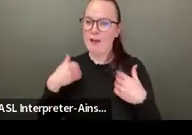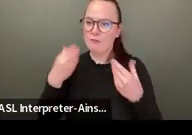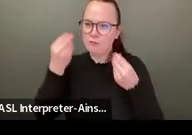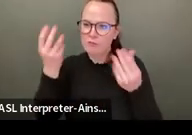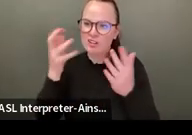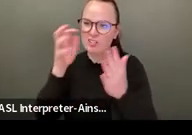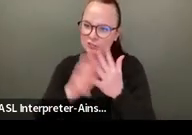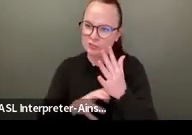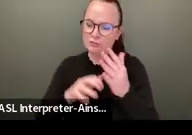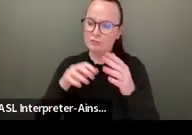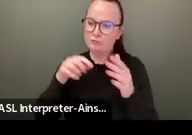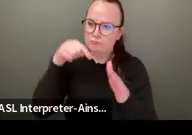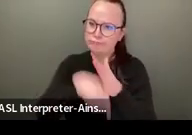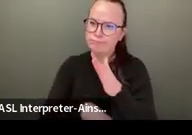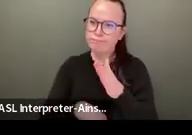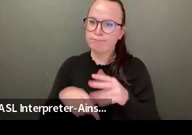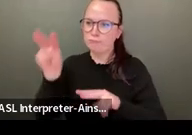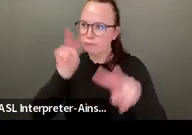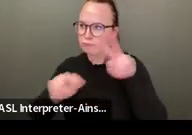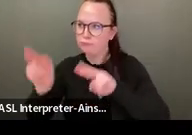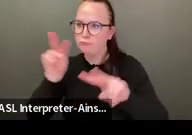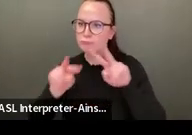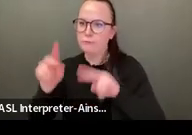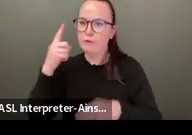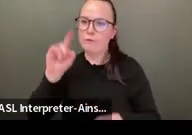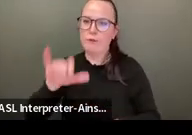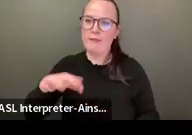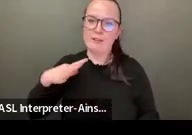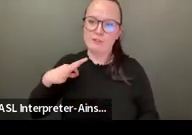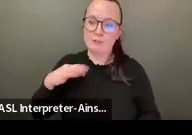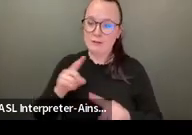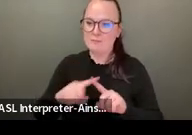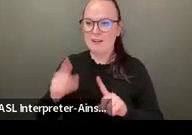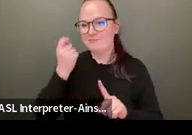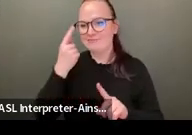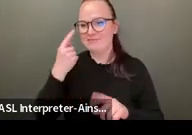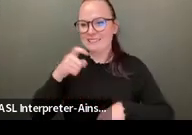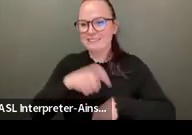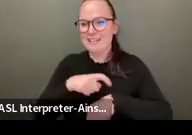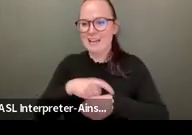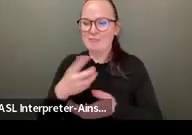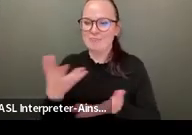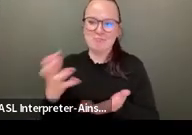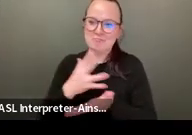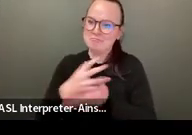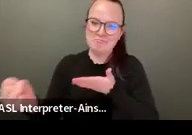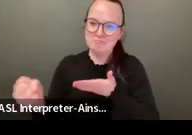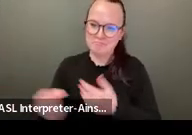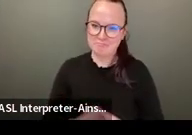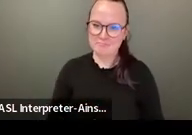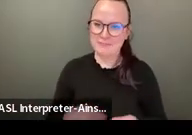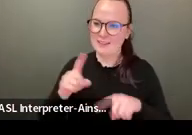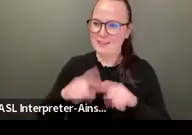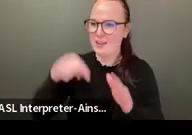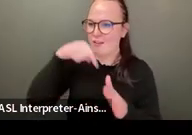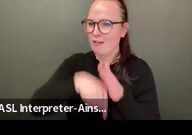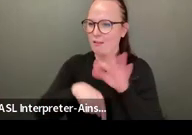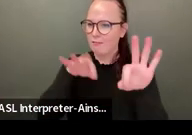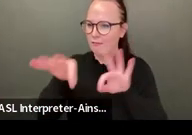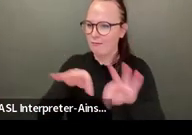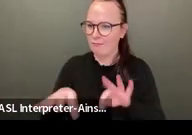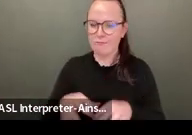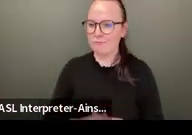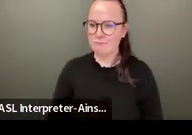for you the procedures for determination. Just because of time, we aren't able to really dig into that in this training.